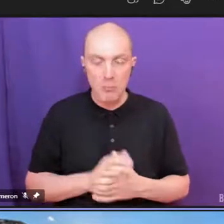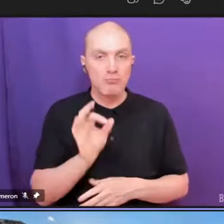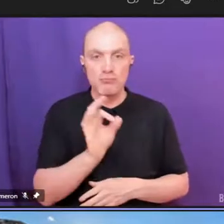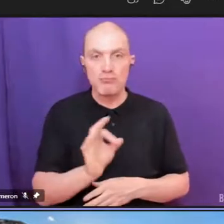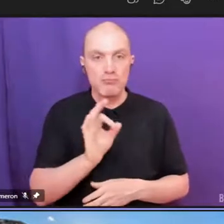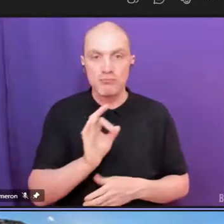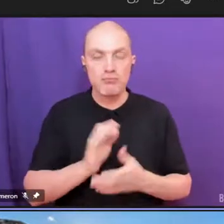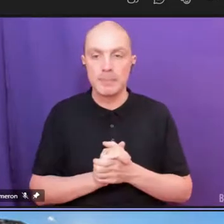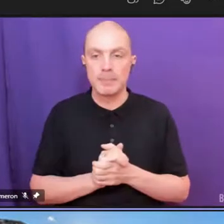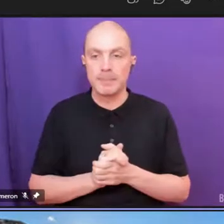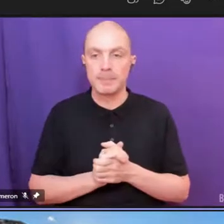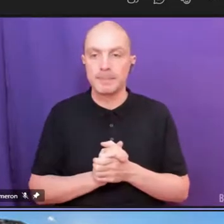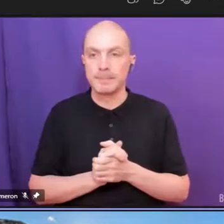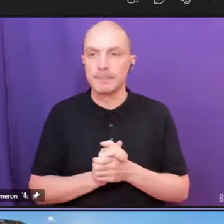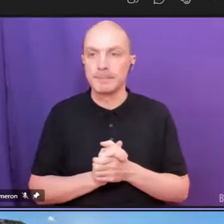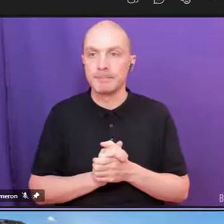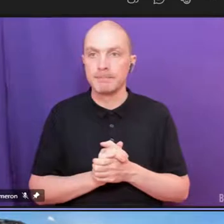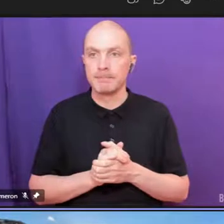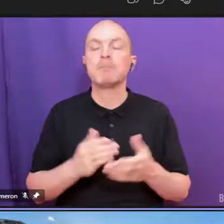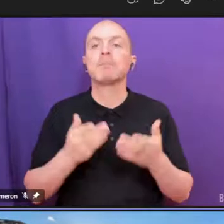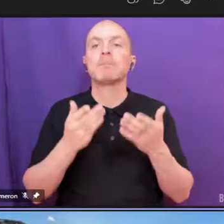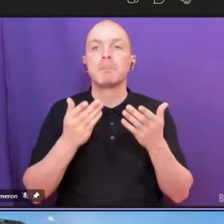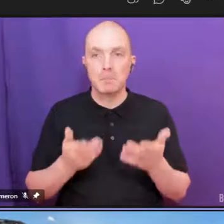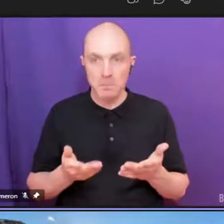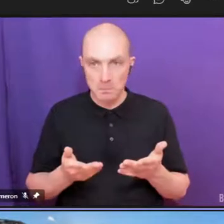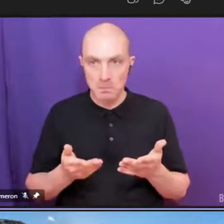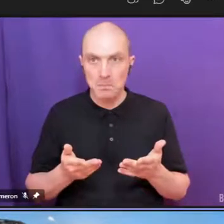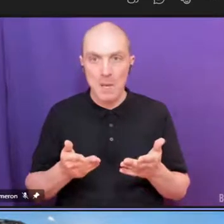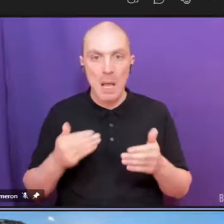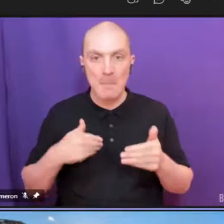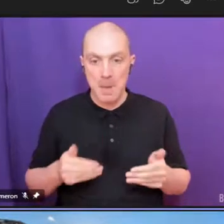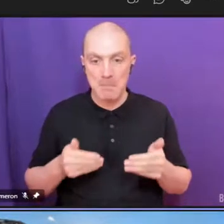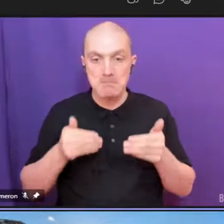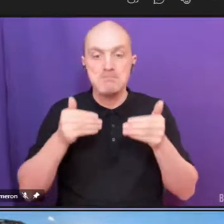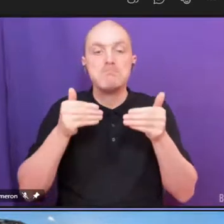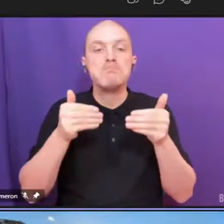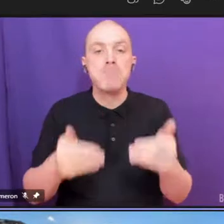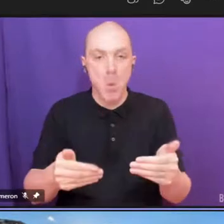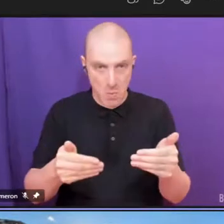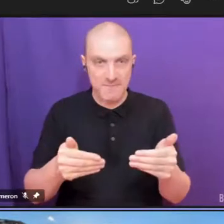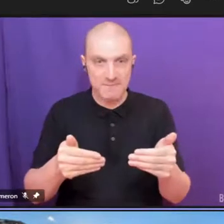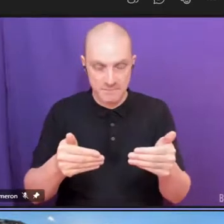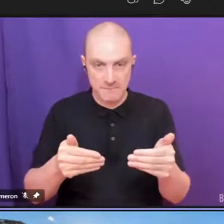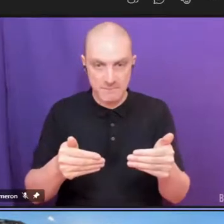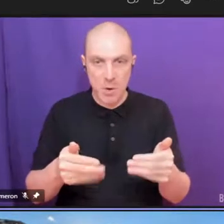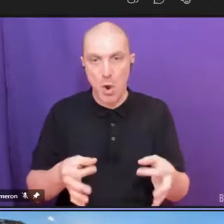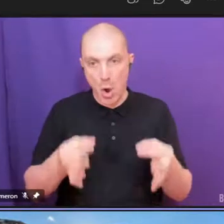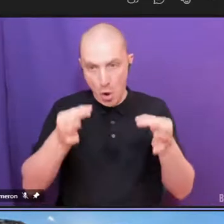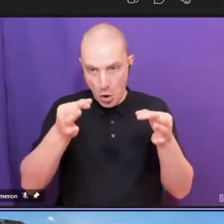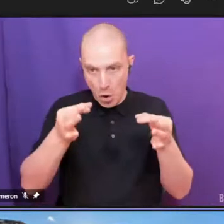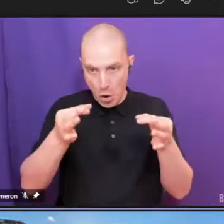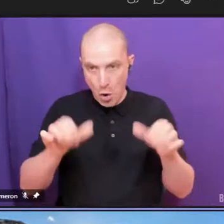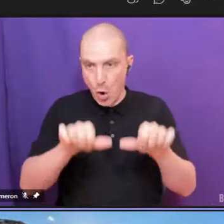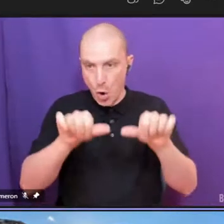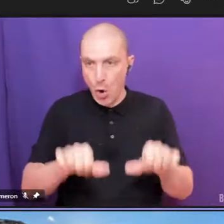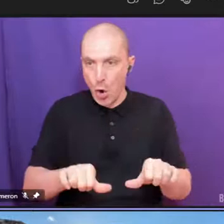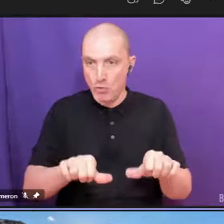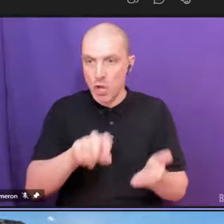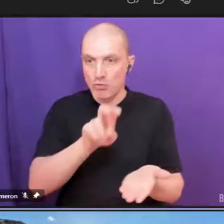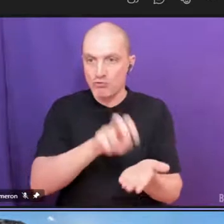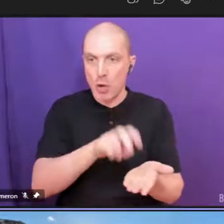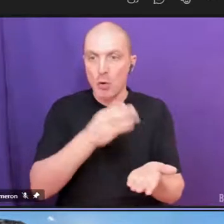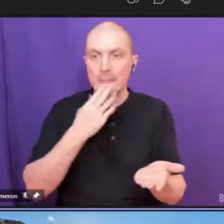Nope. Okay, in that case, I move them as a correct record. Can I have a seconder, please?